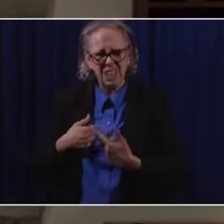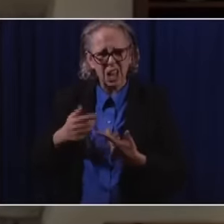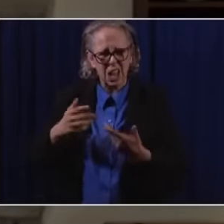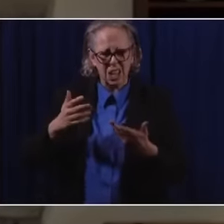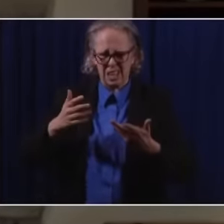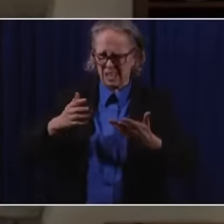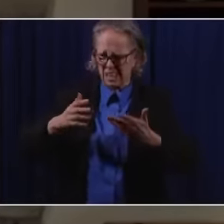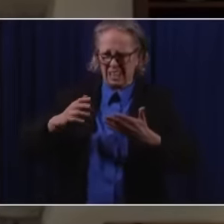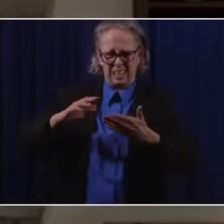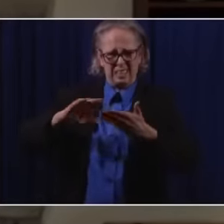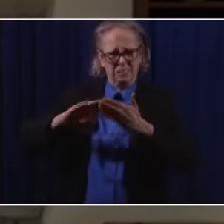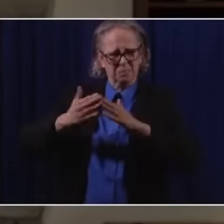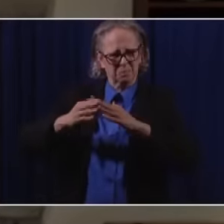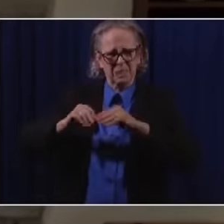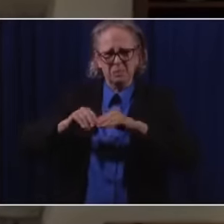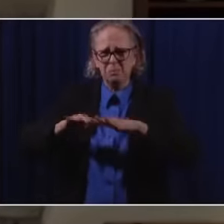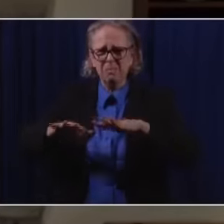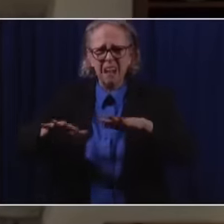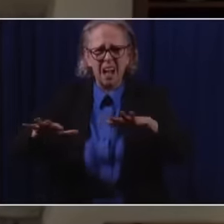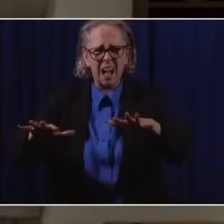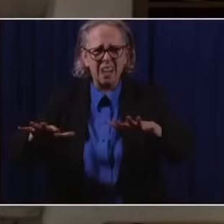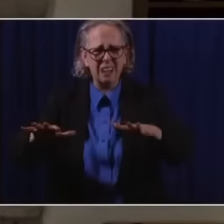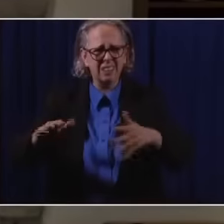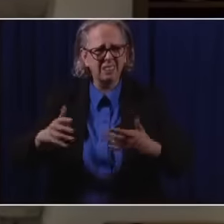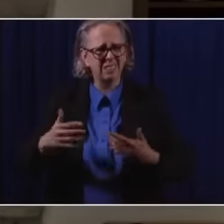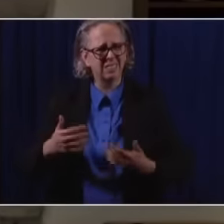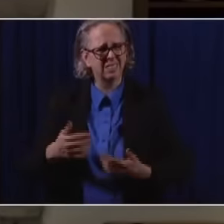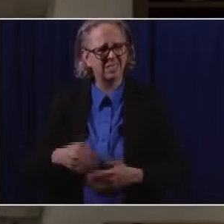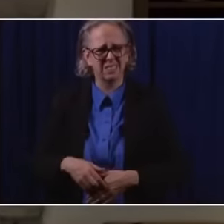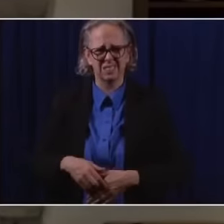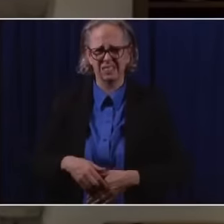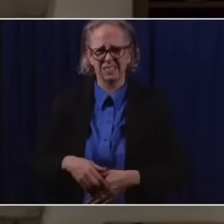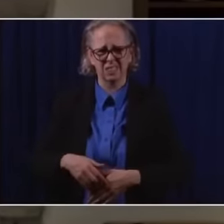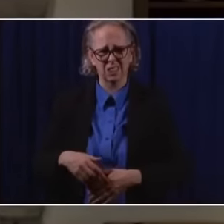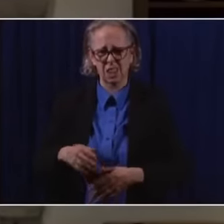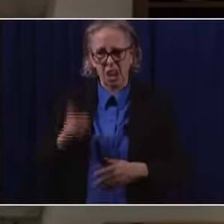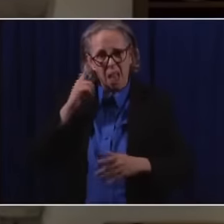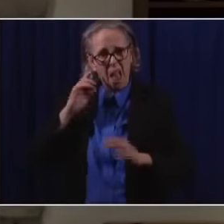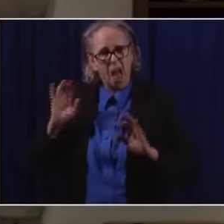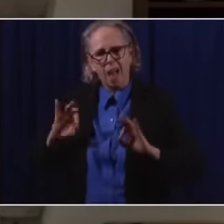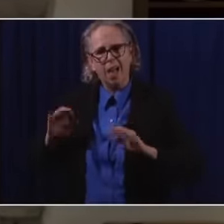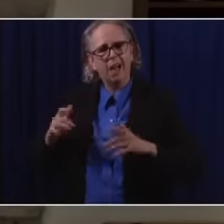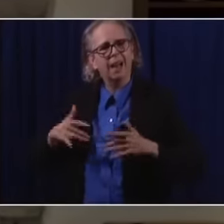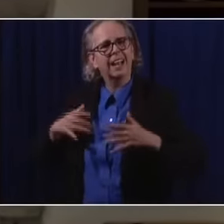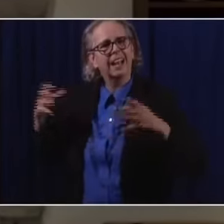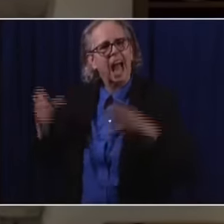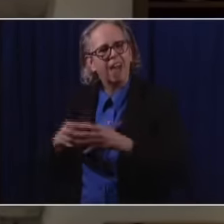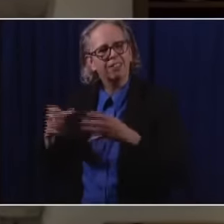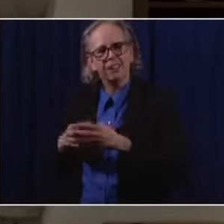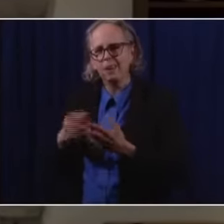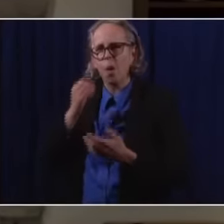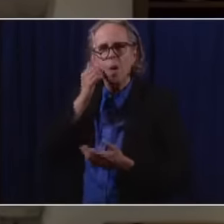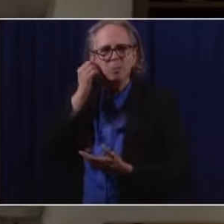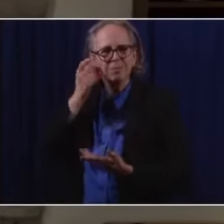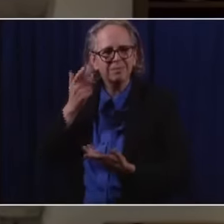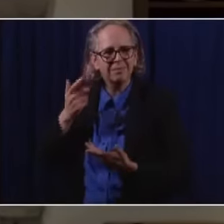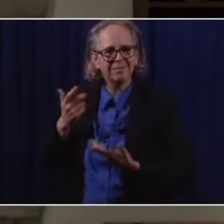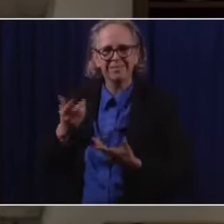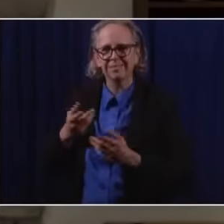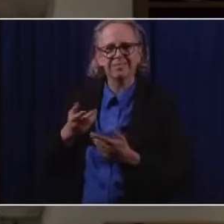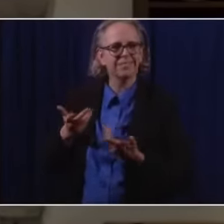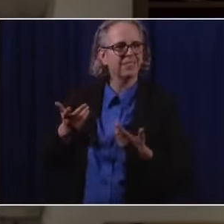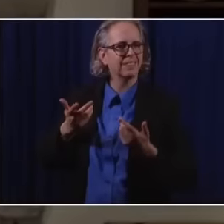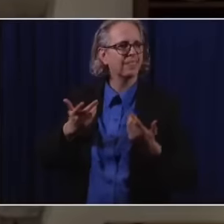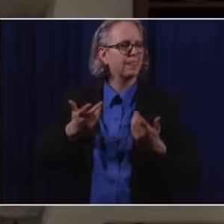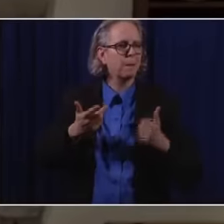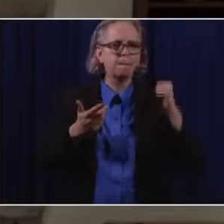people who are doing informal things. It may be in their home. It may be in their backyard.